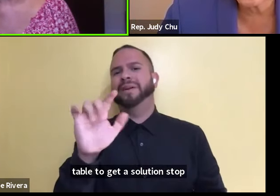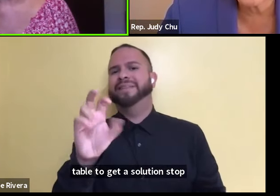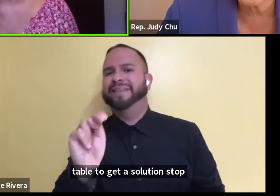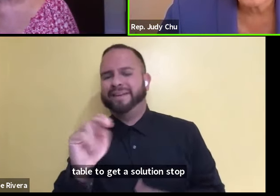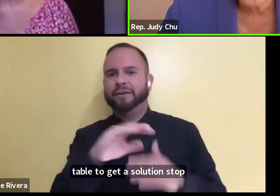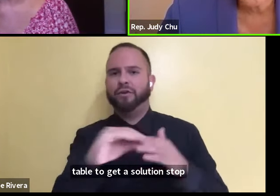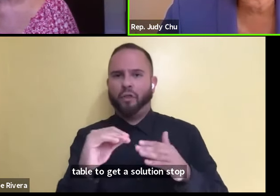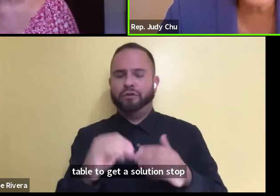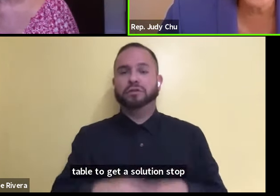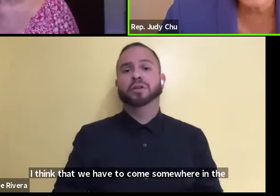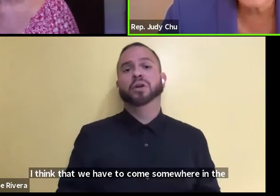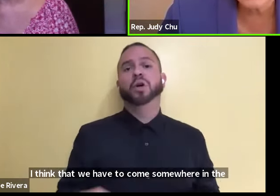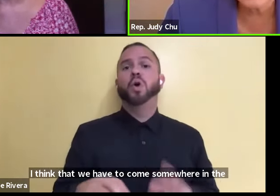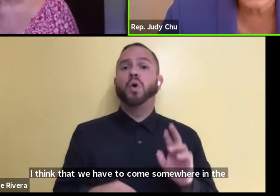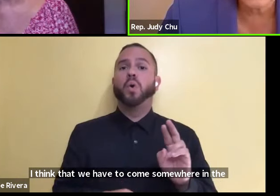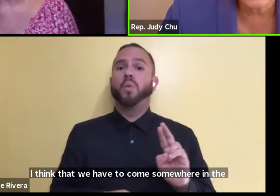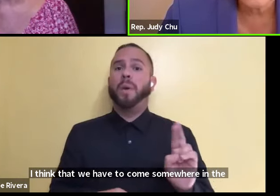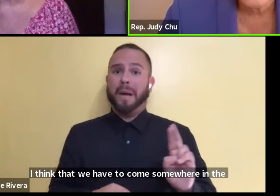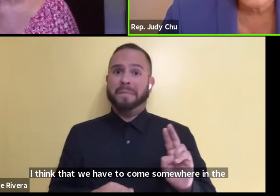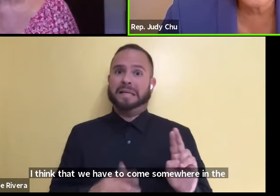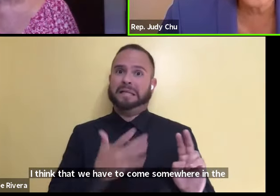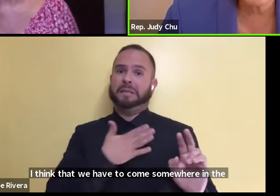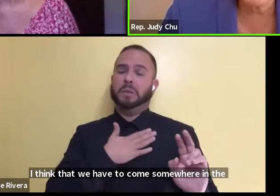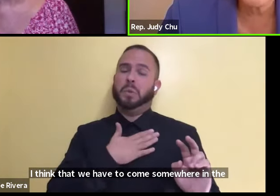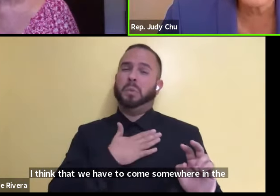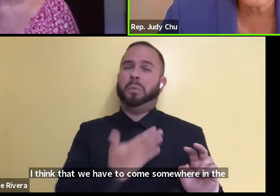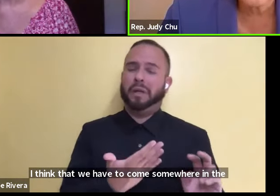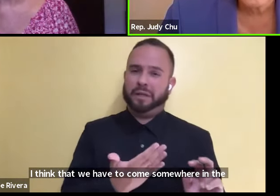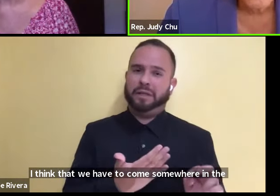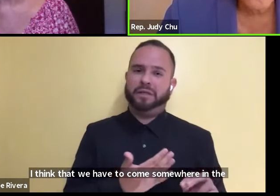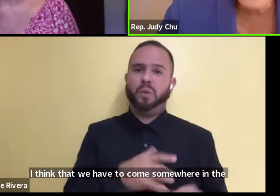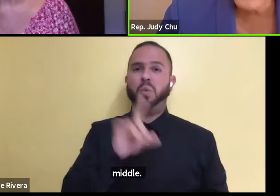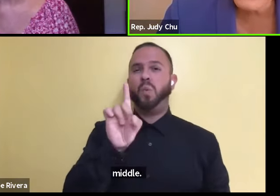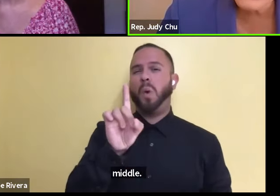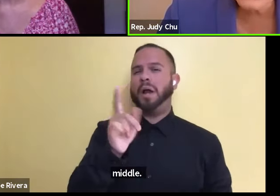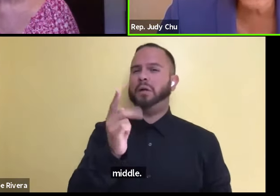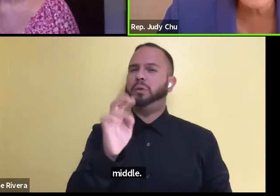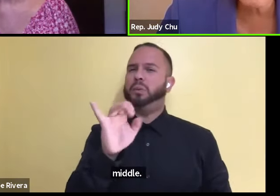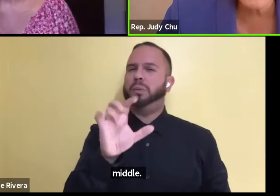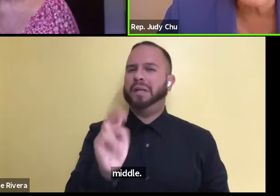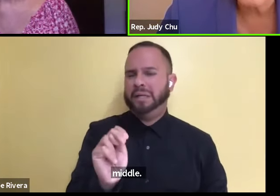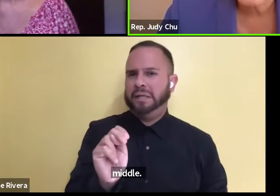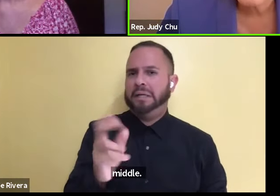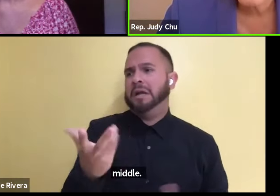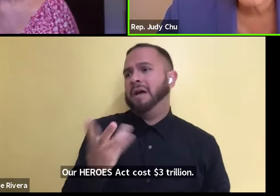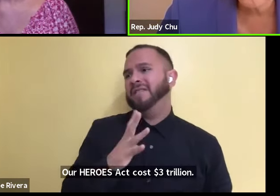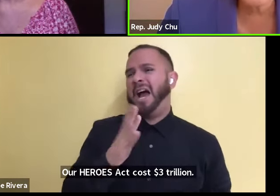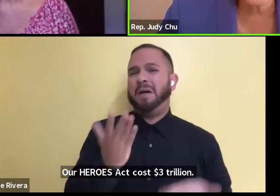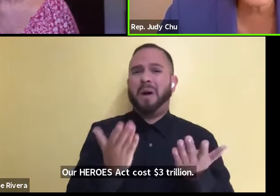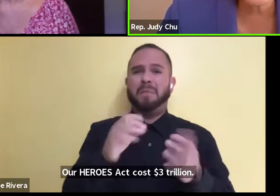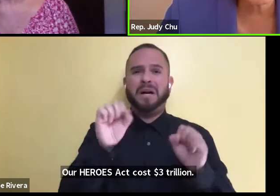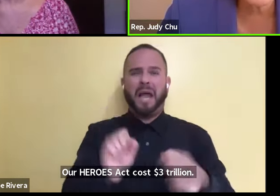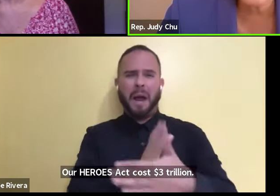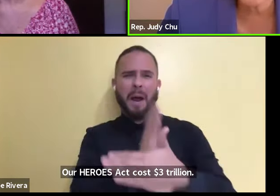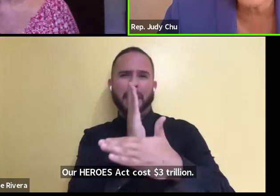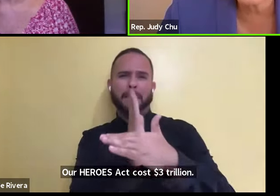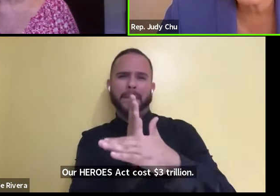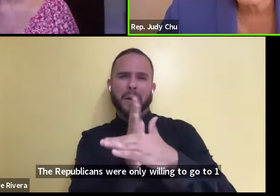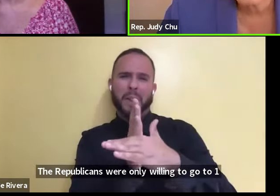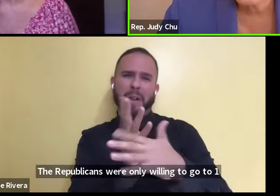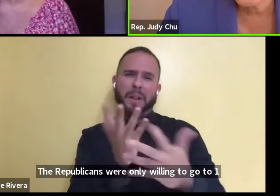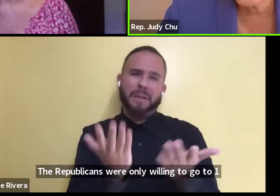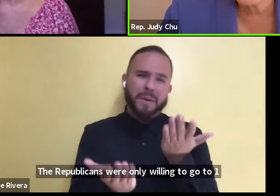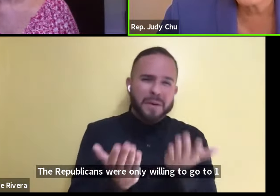go to $1 trillion in their initial proposal. Why don't we meet somewhere in the middle? Why don't we meet somewhere